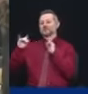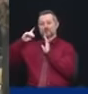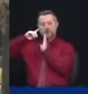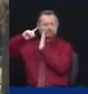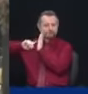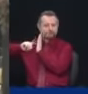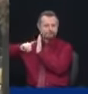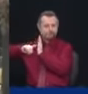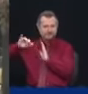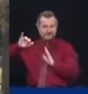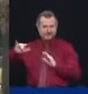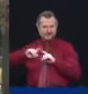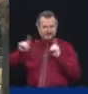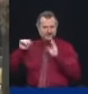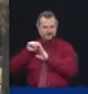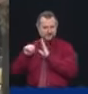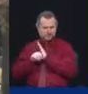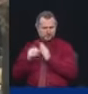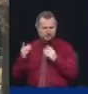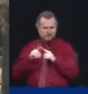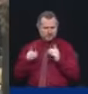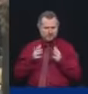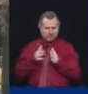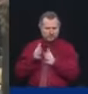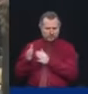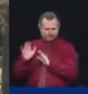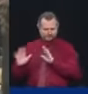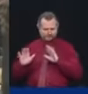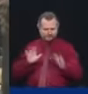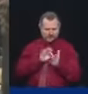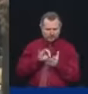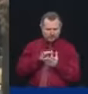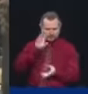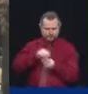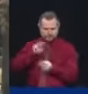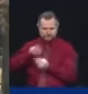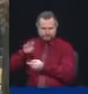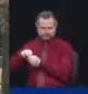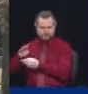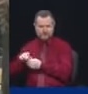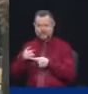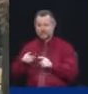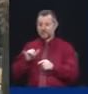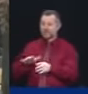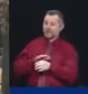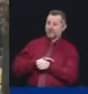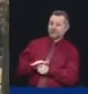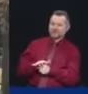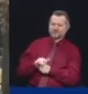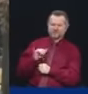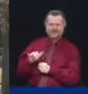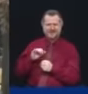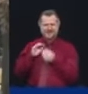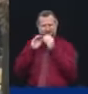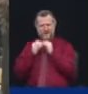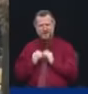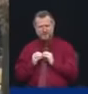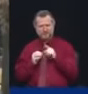states counted it differently. And in the middle of COVID, the number was